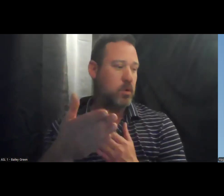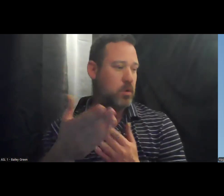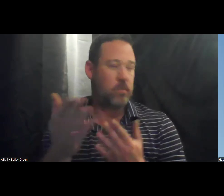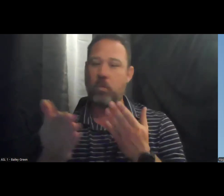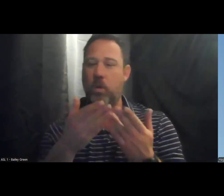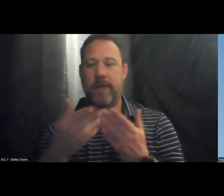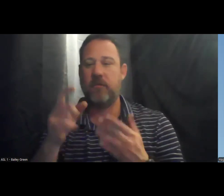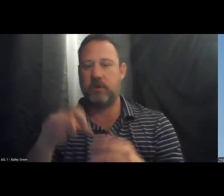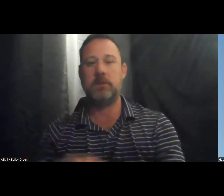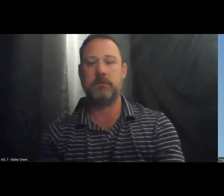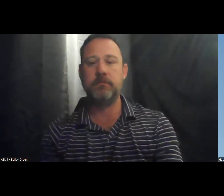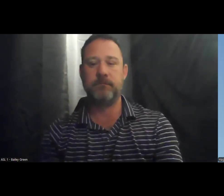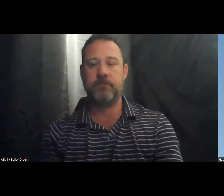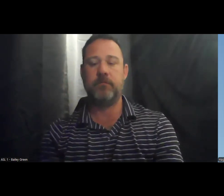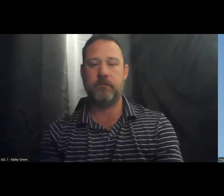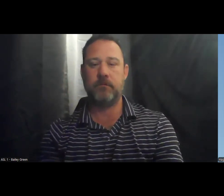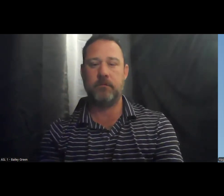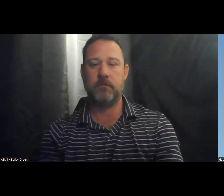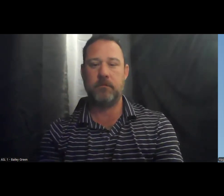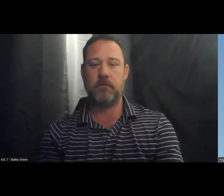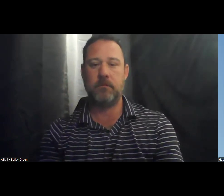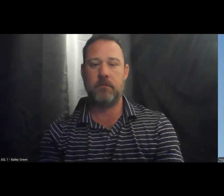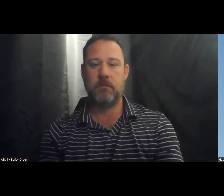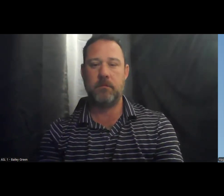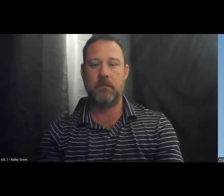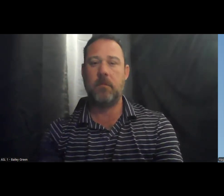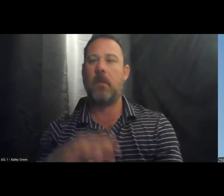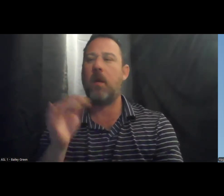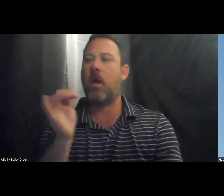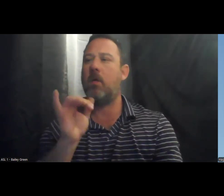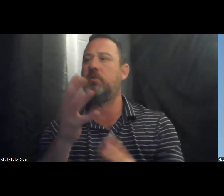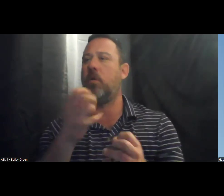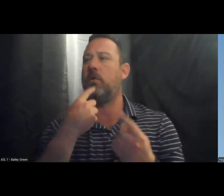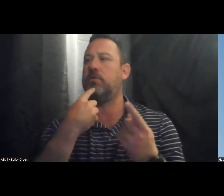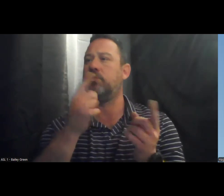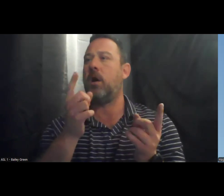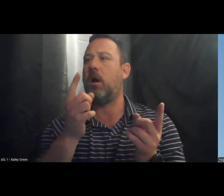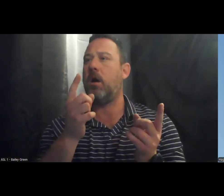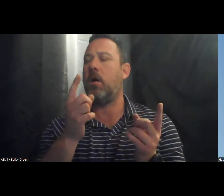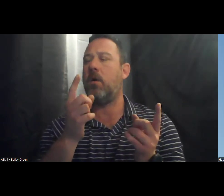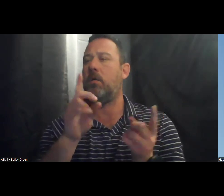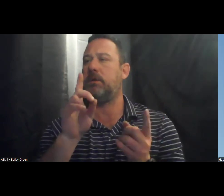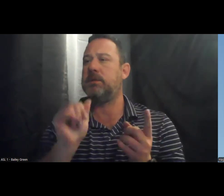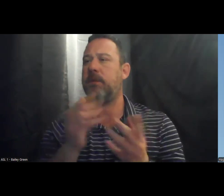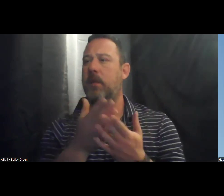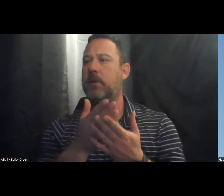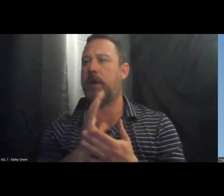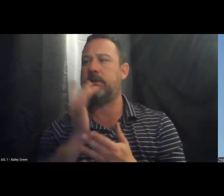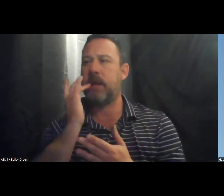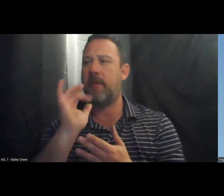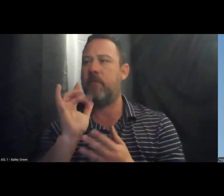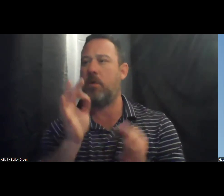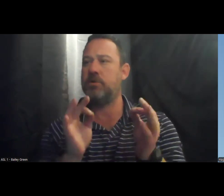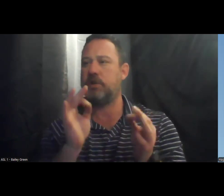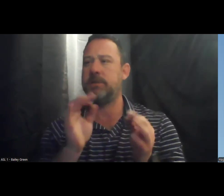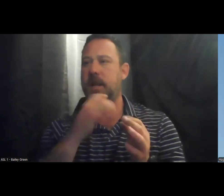that needs to happen. I also just want to give a shout out to Disability Rights California, Justice and